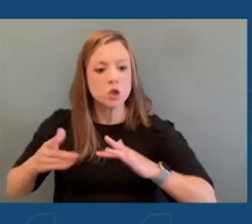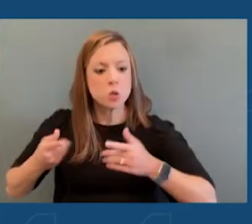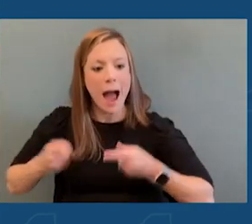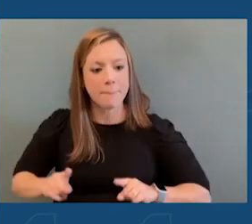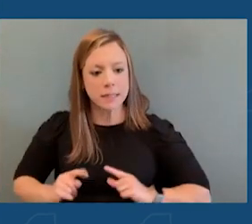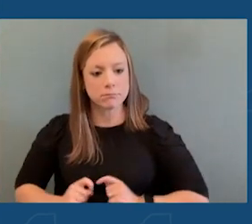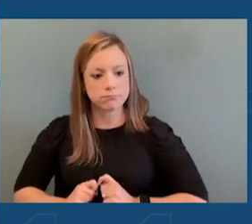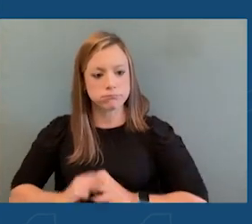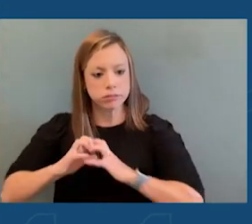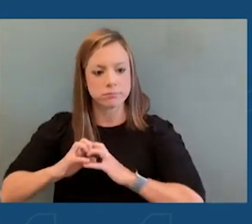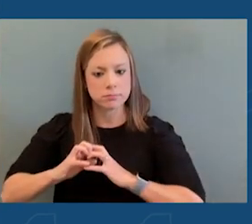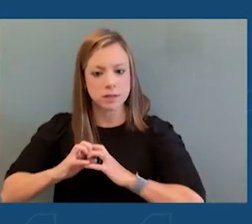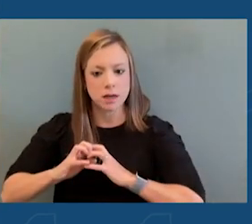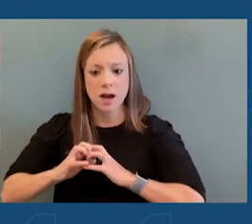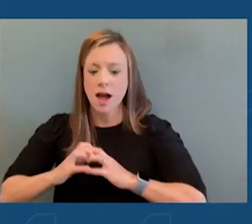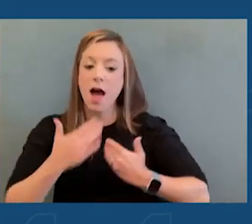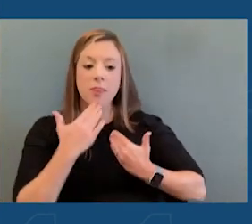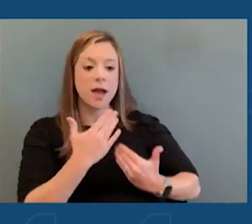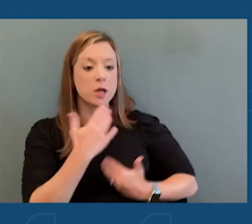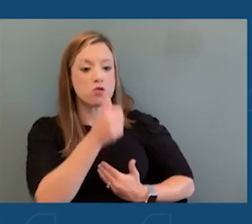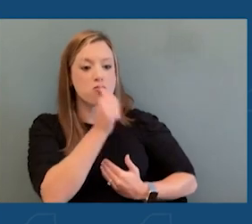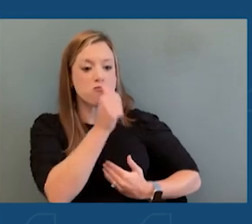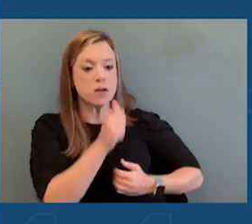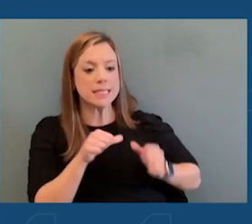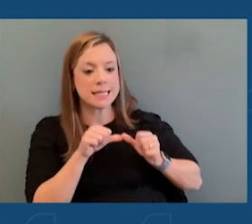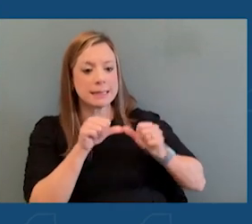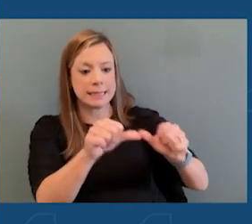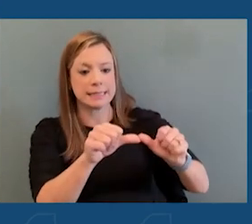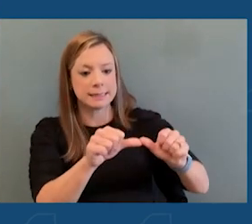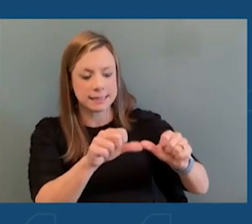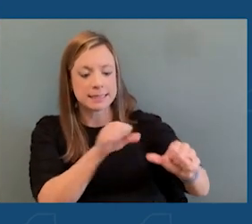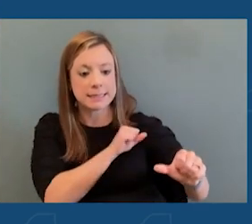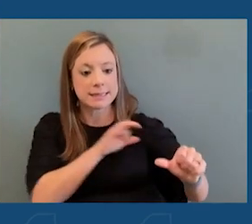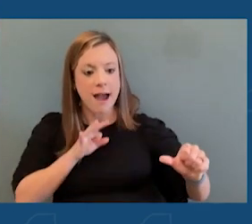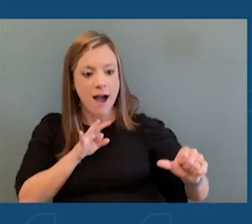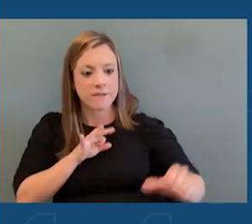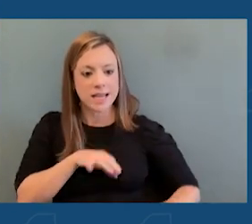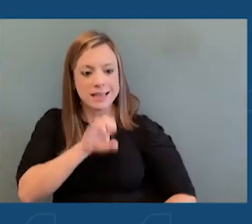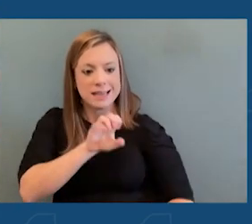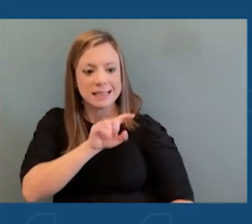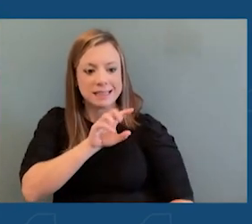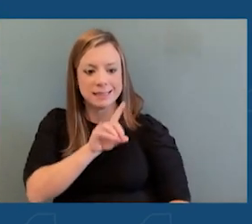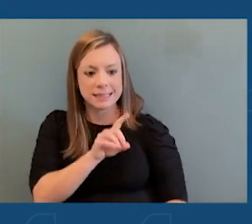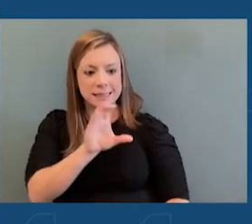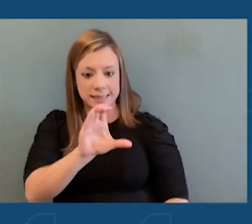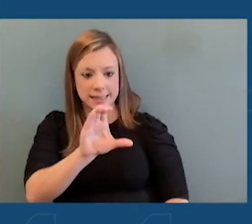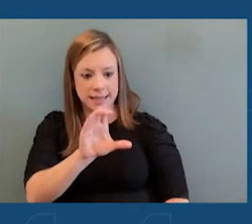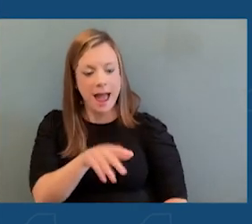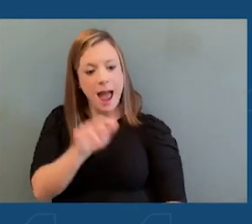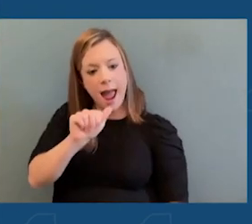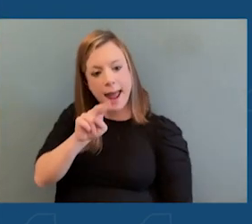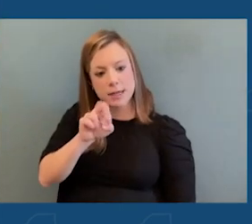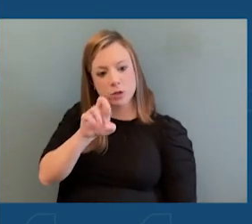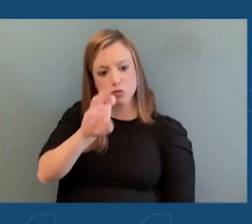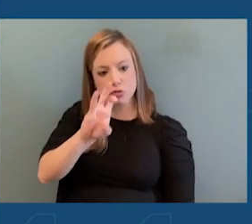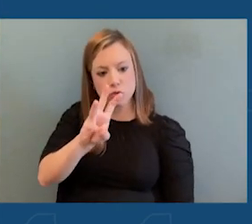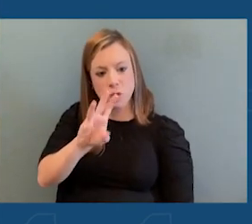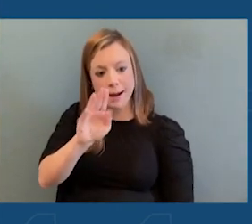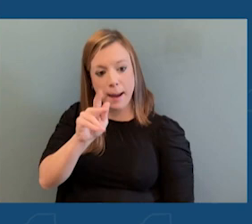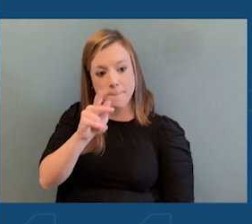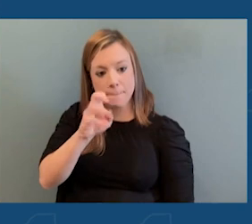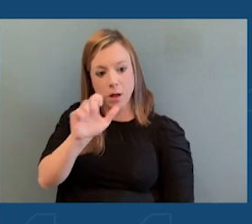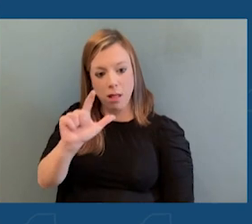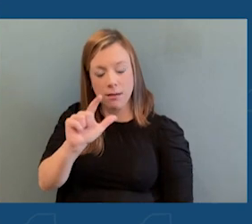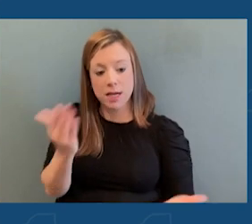the resilient, because that is the word, the resilient staff at EDC, and I know that Andrew Kimball is here. Thank you to all the EDC